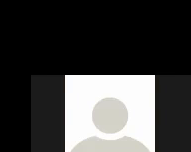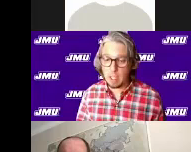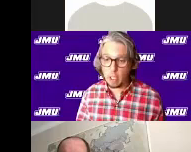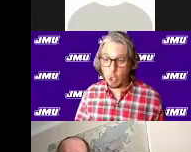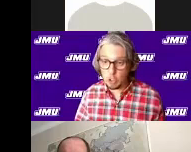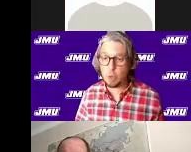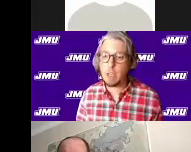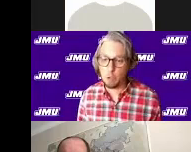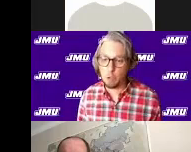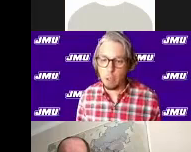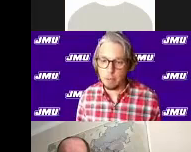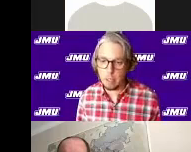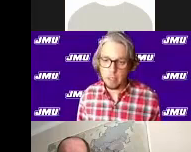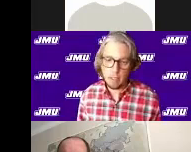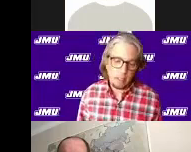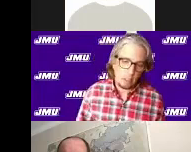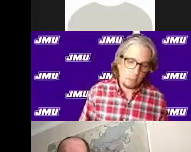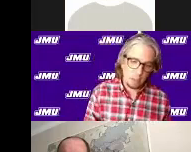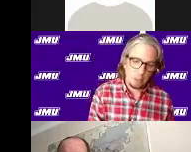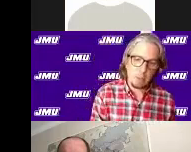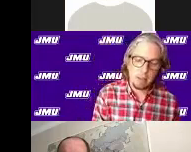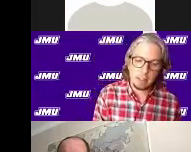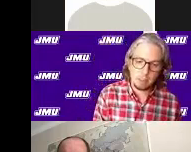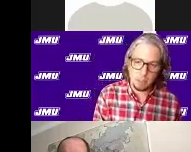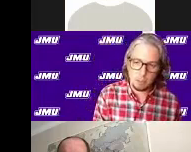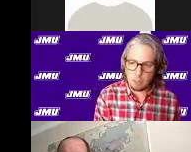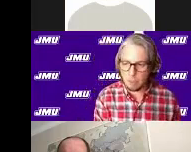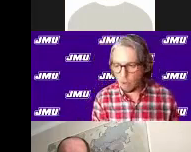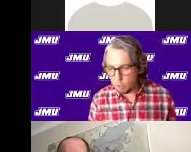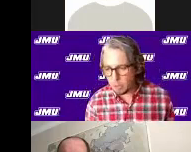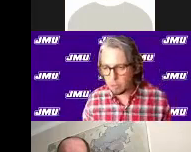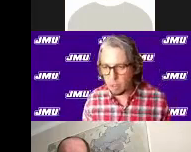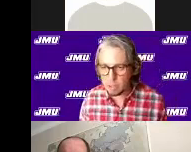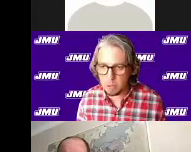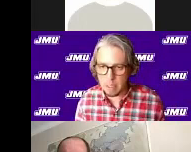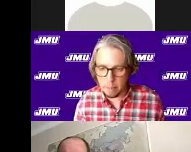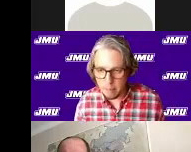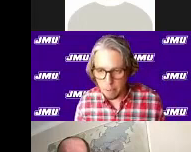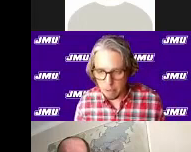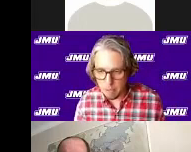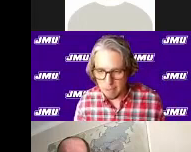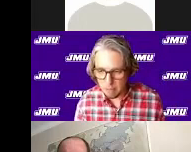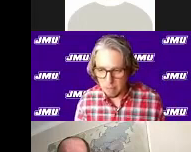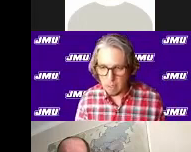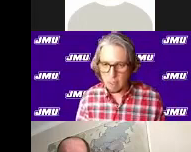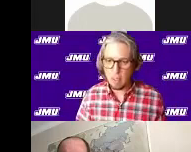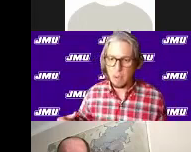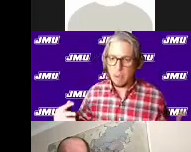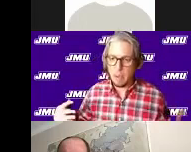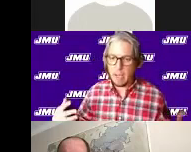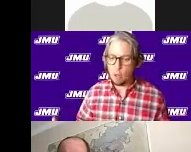lot of people stay close to where they grew up, right? And so if you're someone without a disability who went all the way through high school and never met a person with a